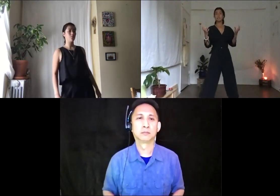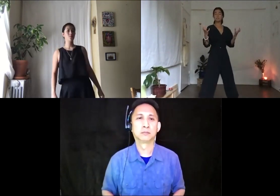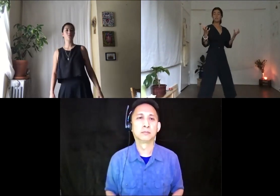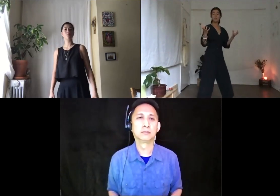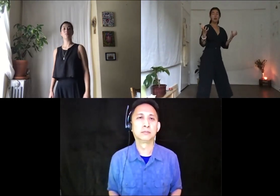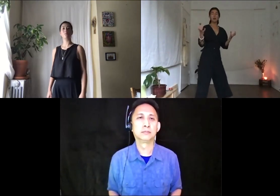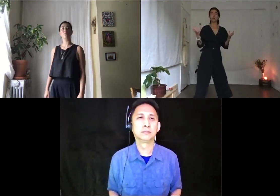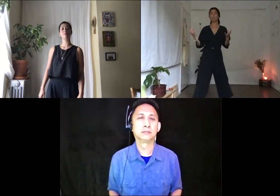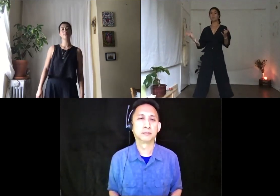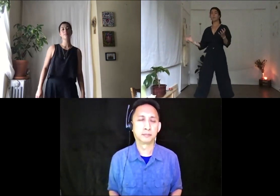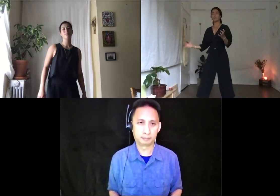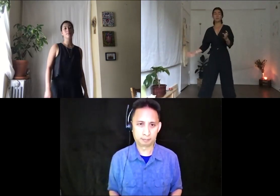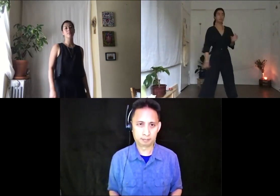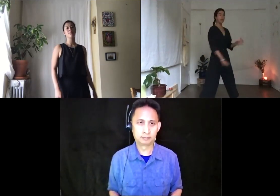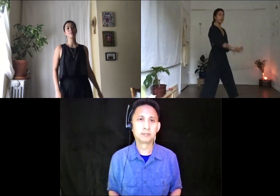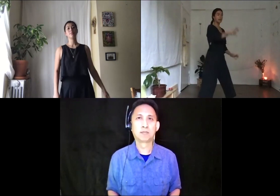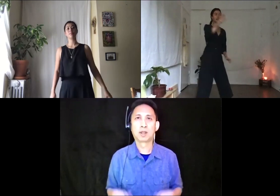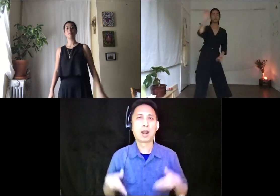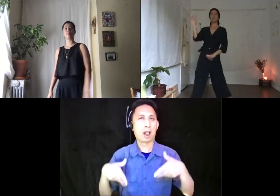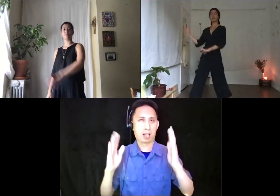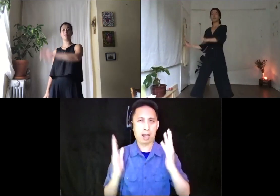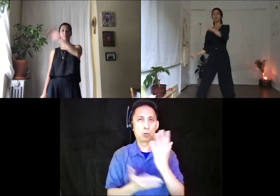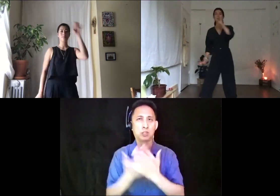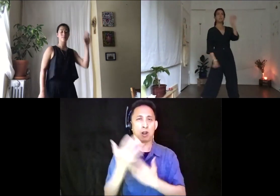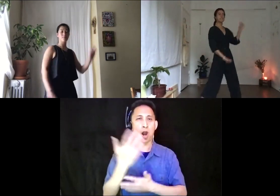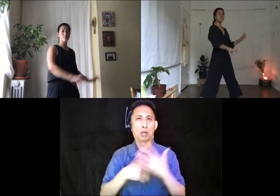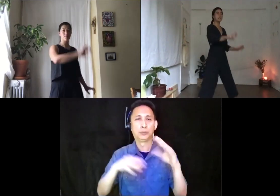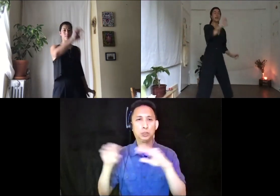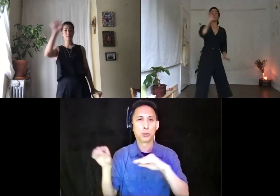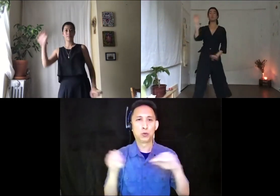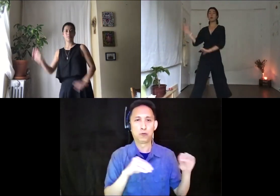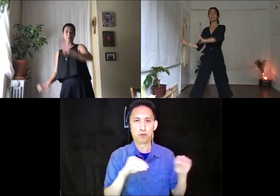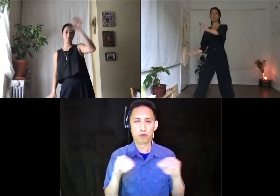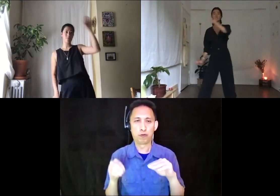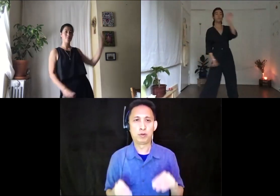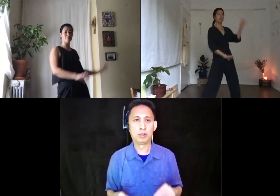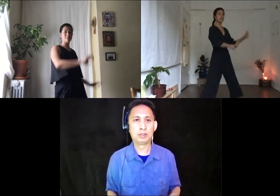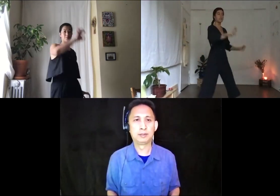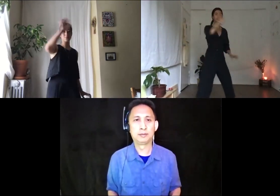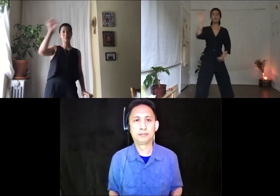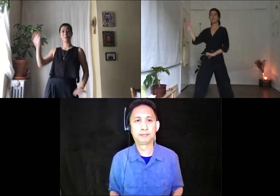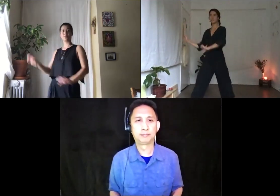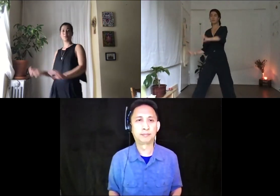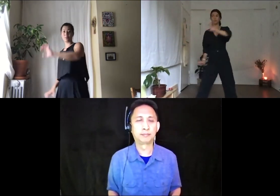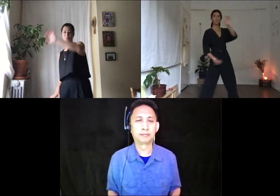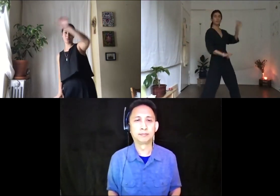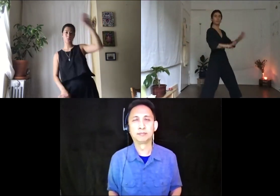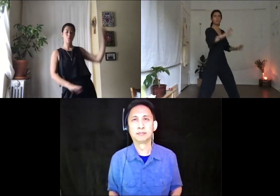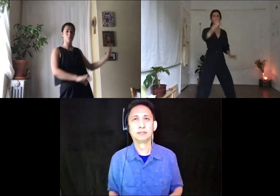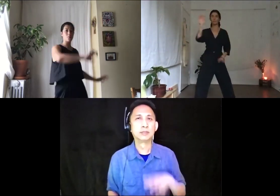lead the arms. This is the cat washing its face.